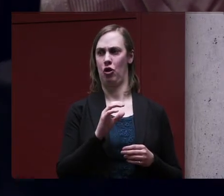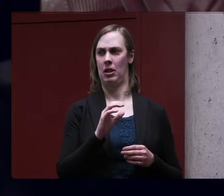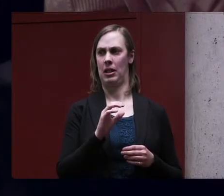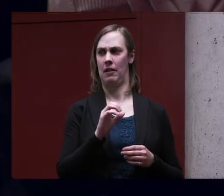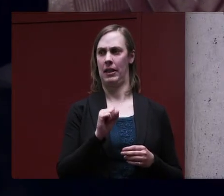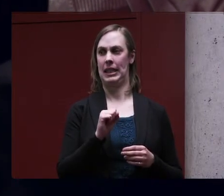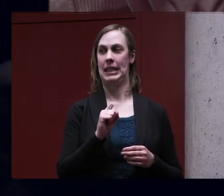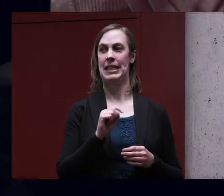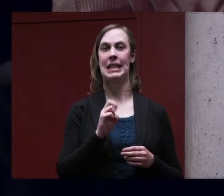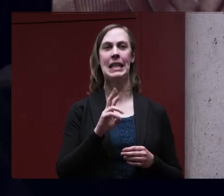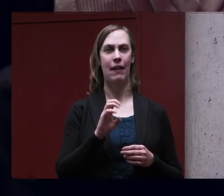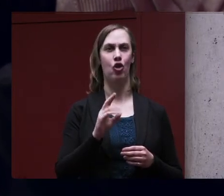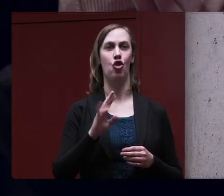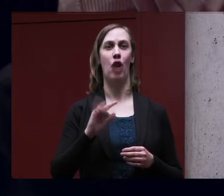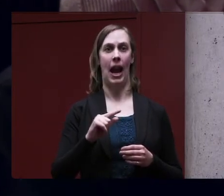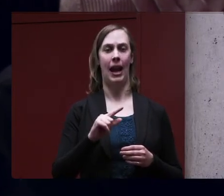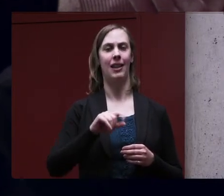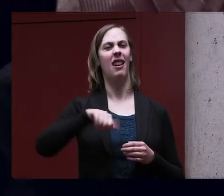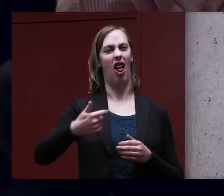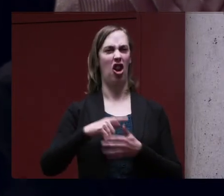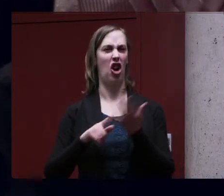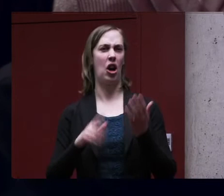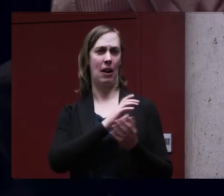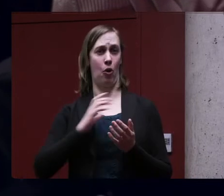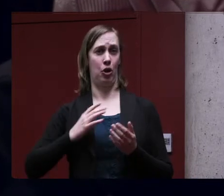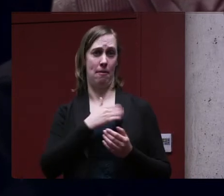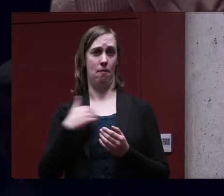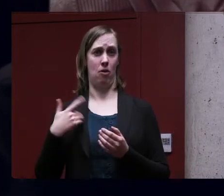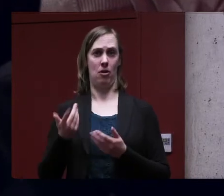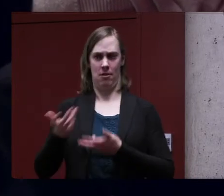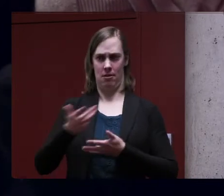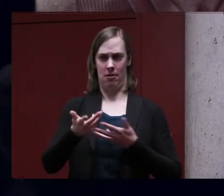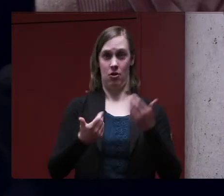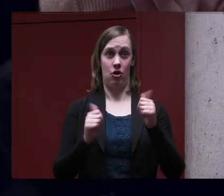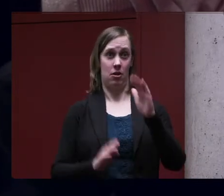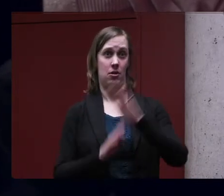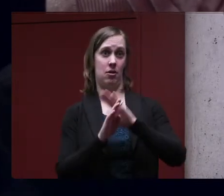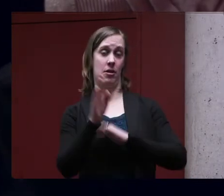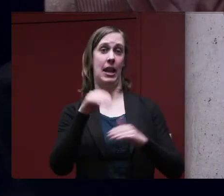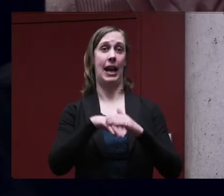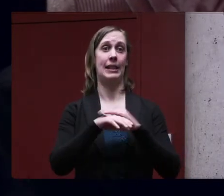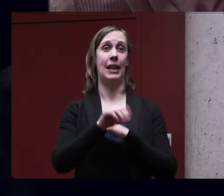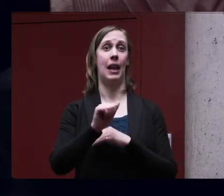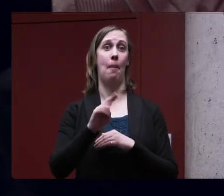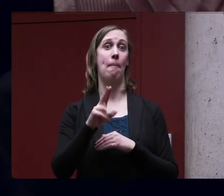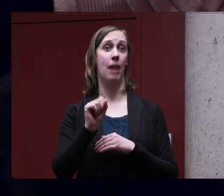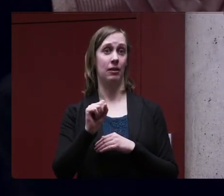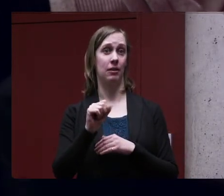towards improving access, the accessible transportation in Halifax